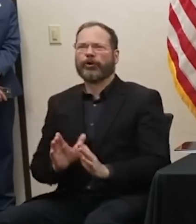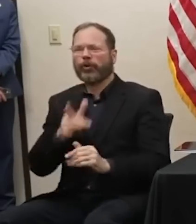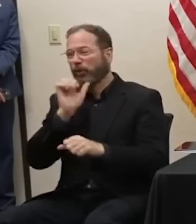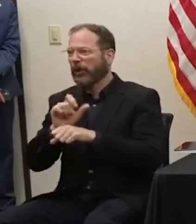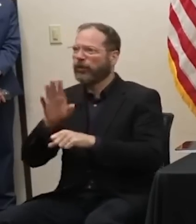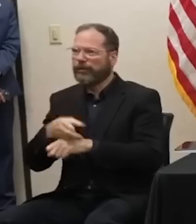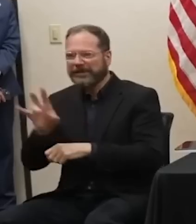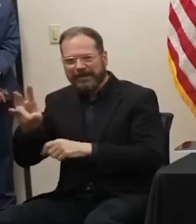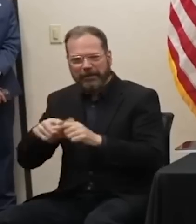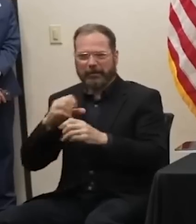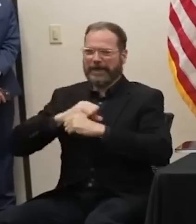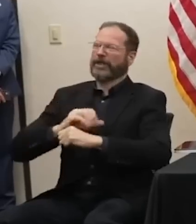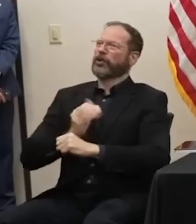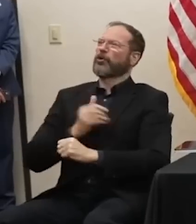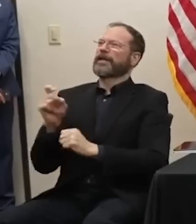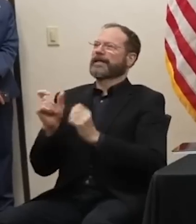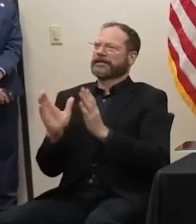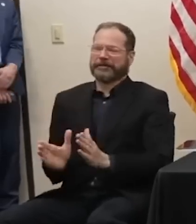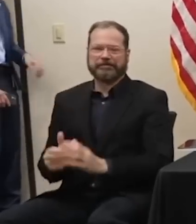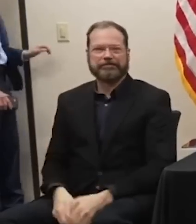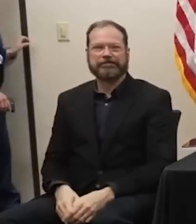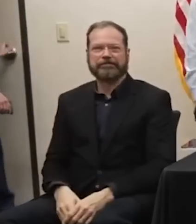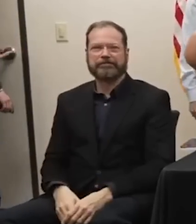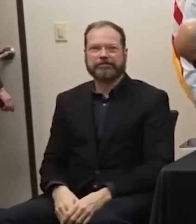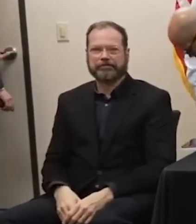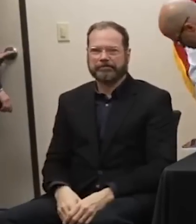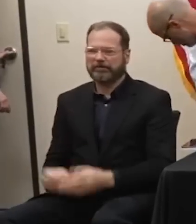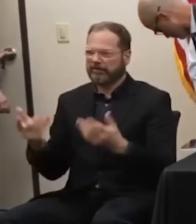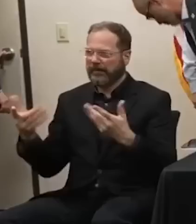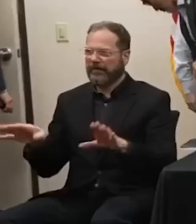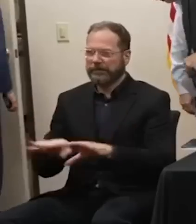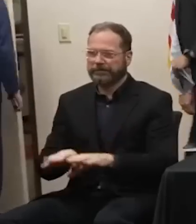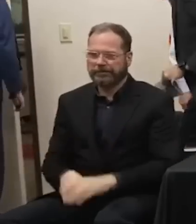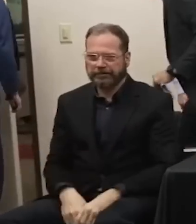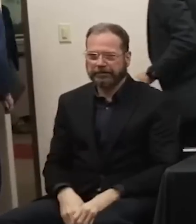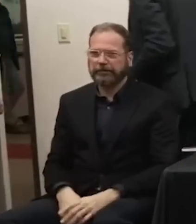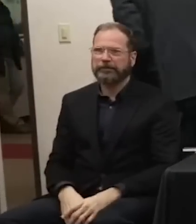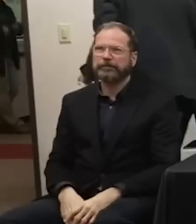special thank you to all first responders who are working 24/7 to protect our fellow Texans.